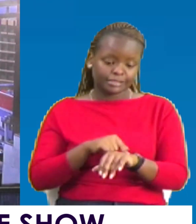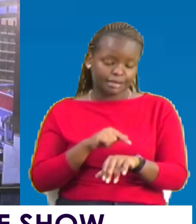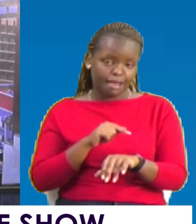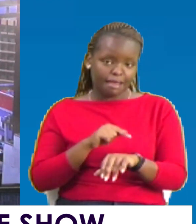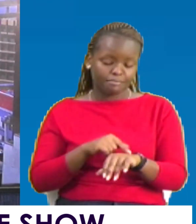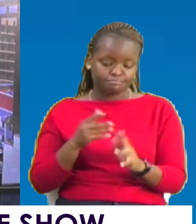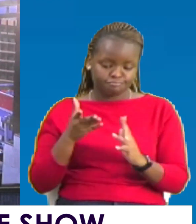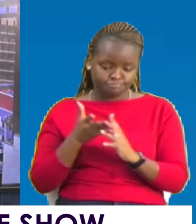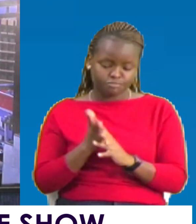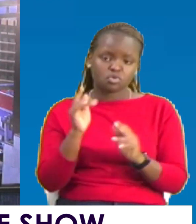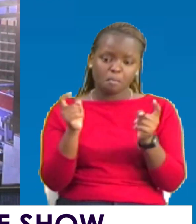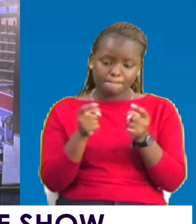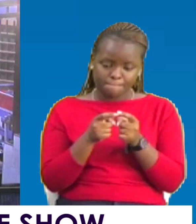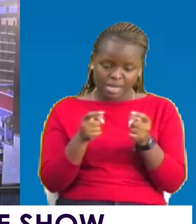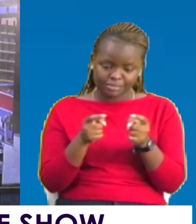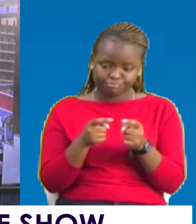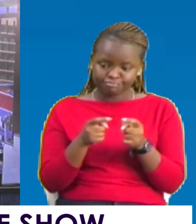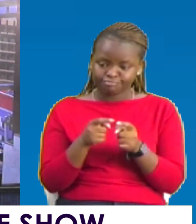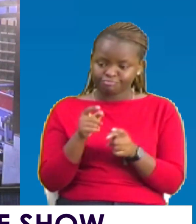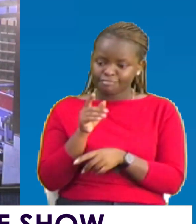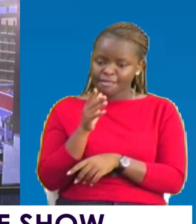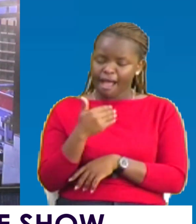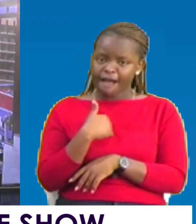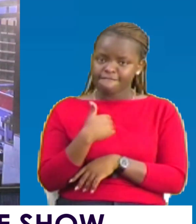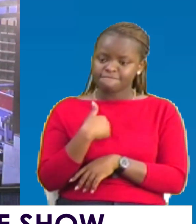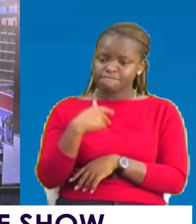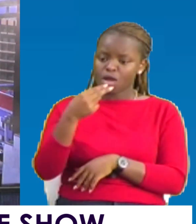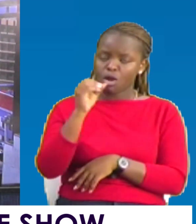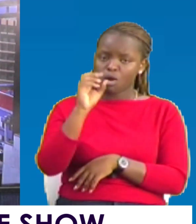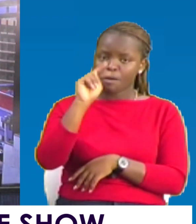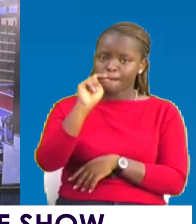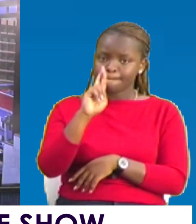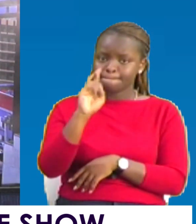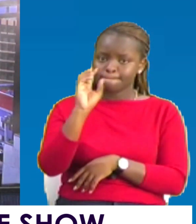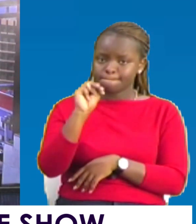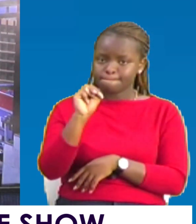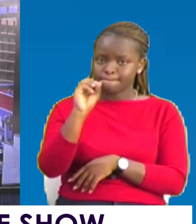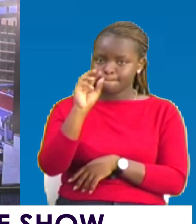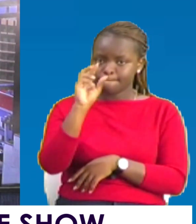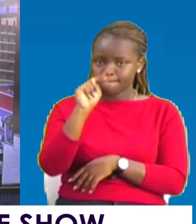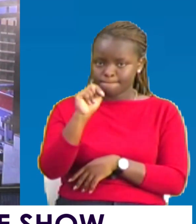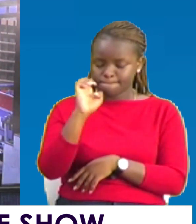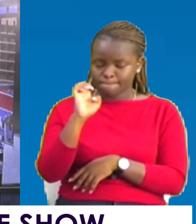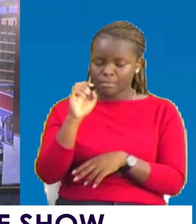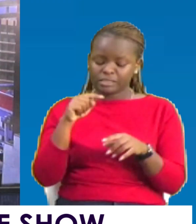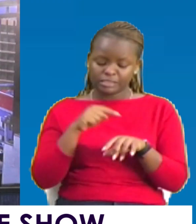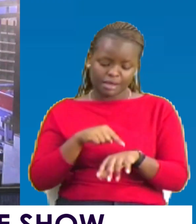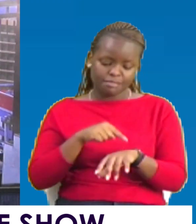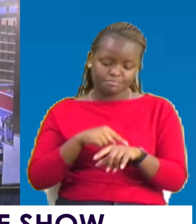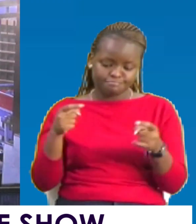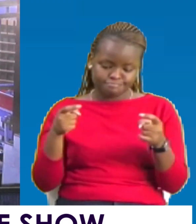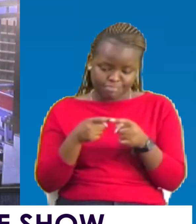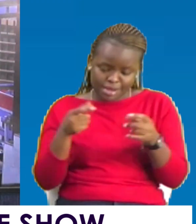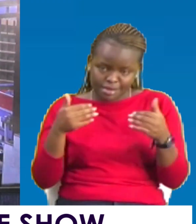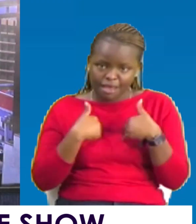pain, there is a certain hormone that is triggered. There is something that is triggered when you undergo pain. And that kind